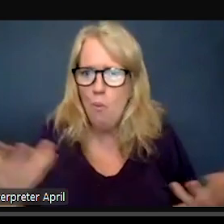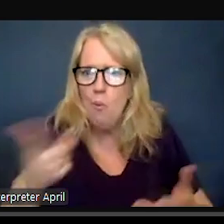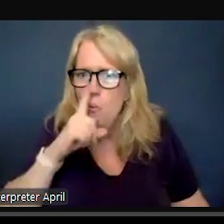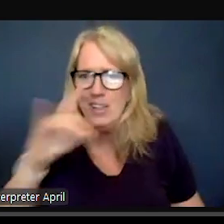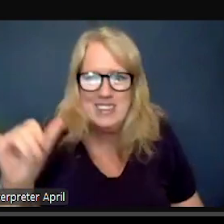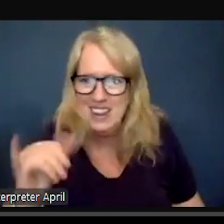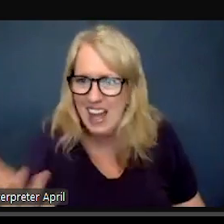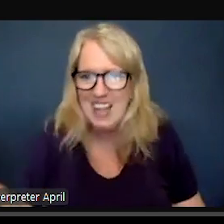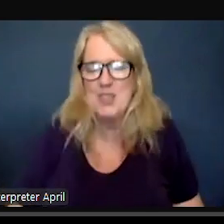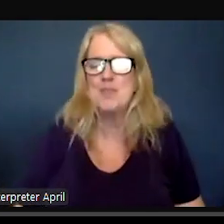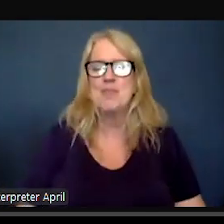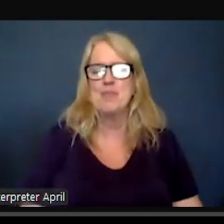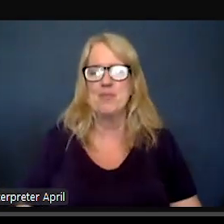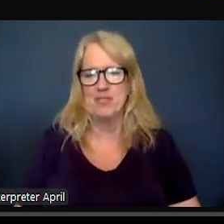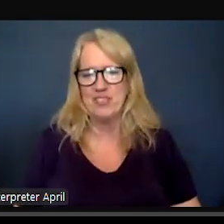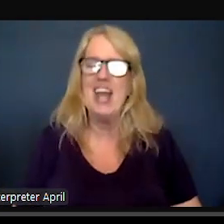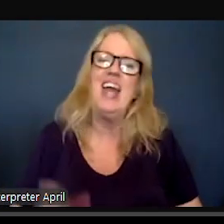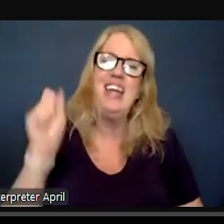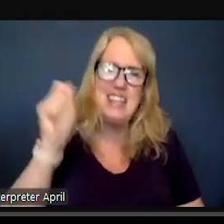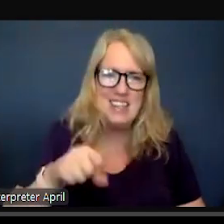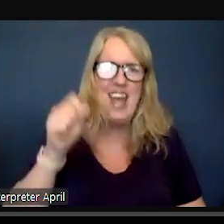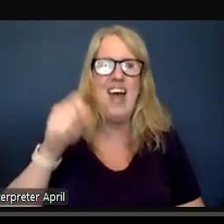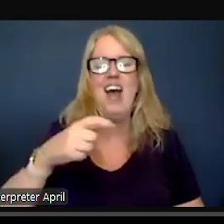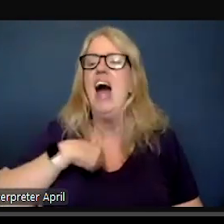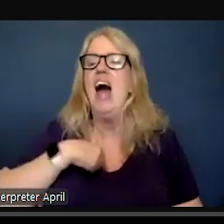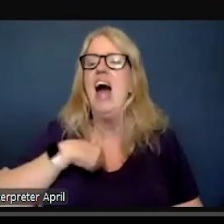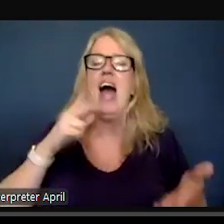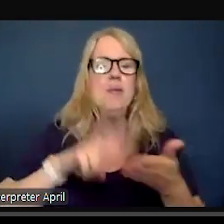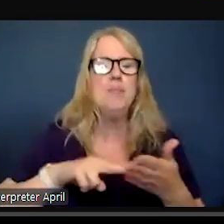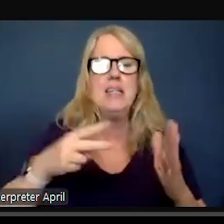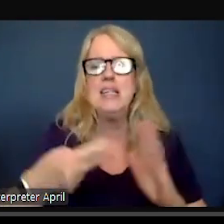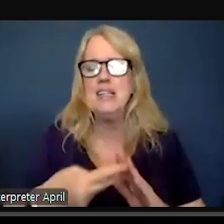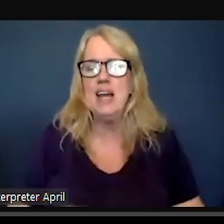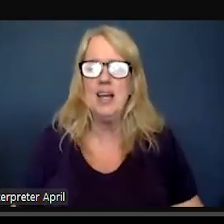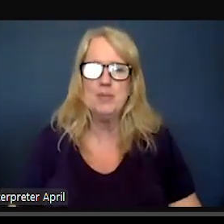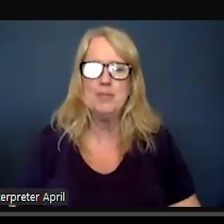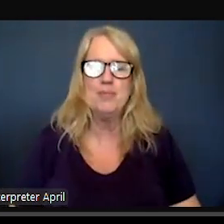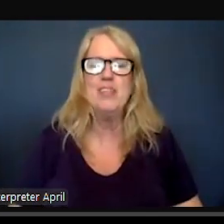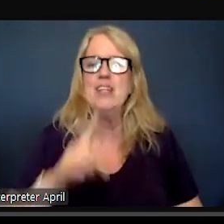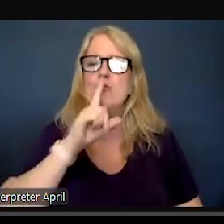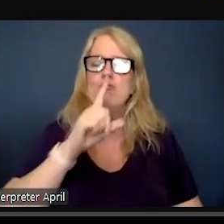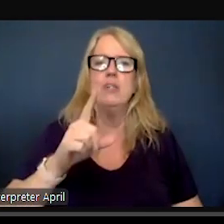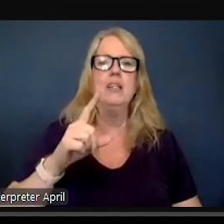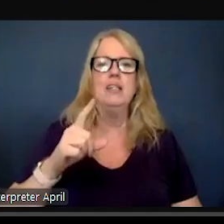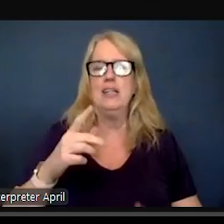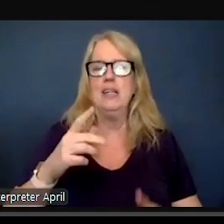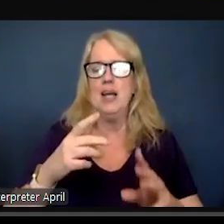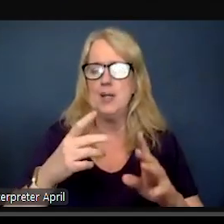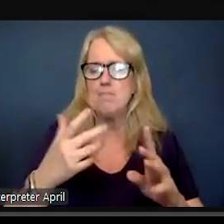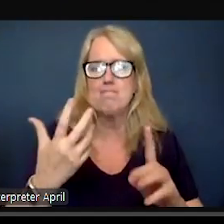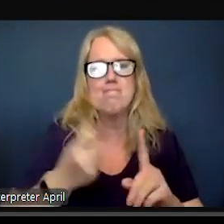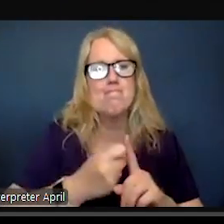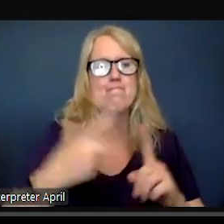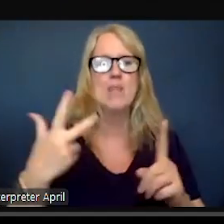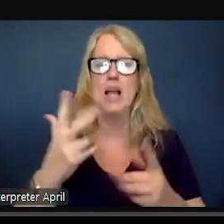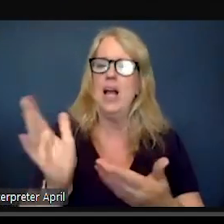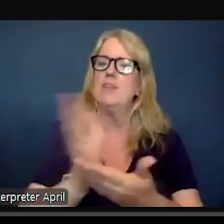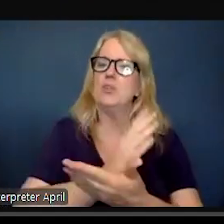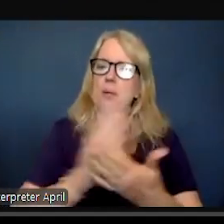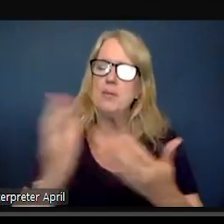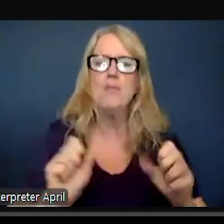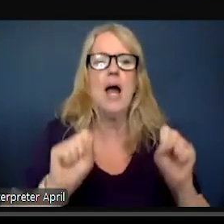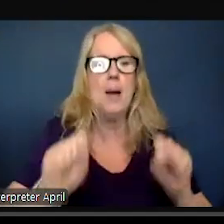like? Yeah, I mean, it really spans kind of the spectrum of